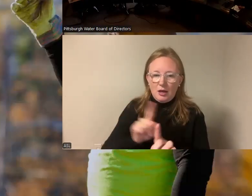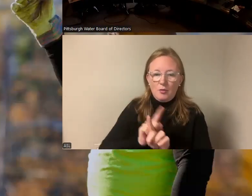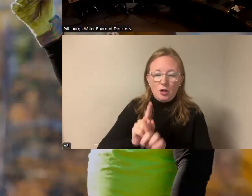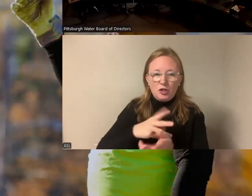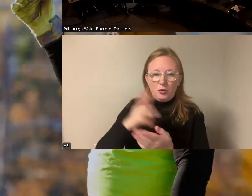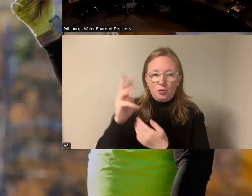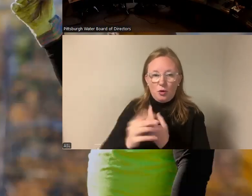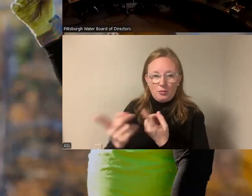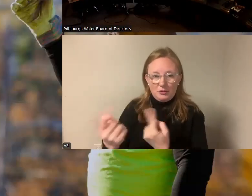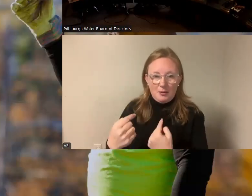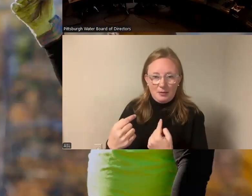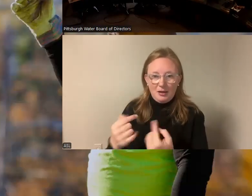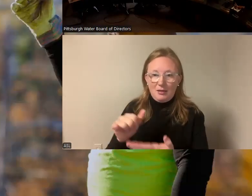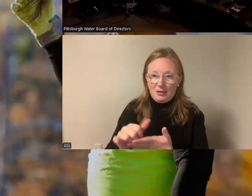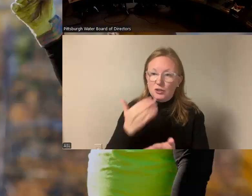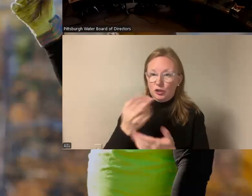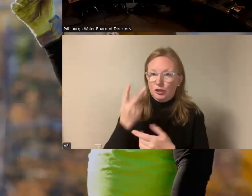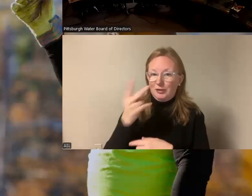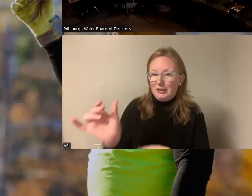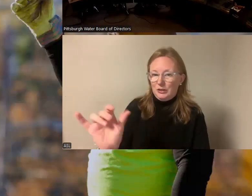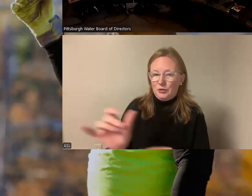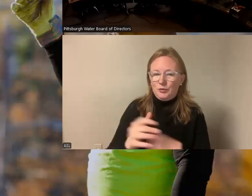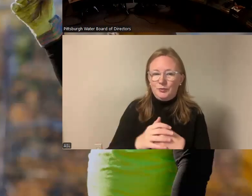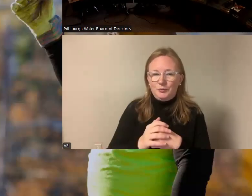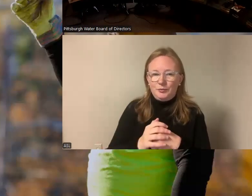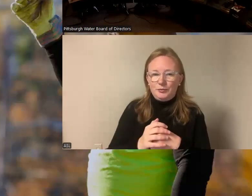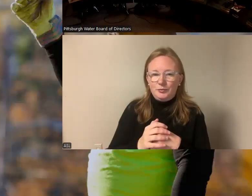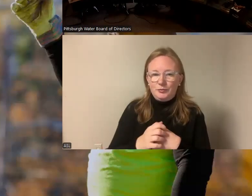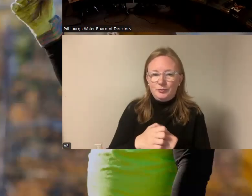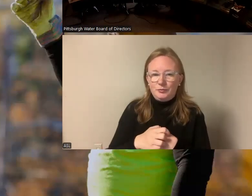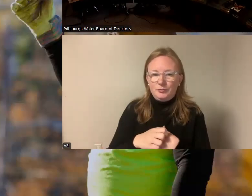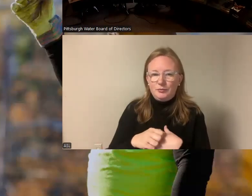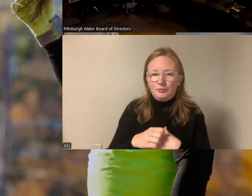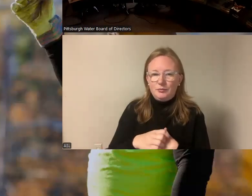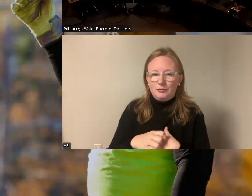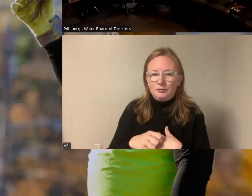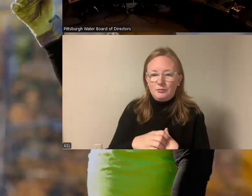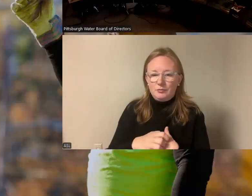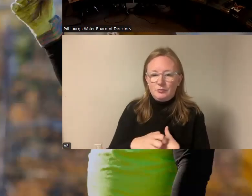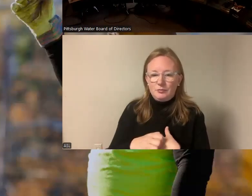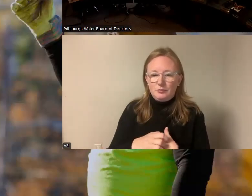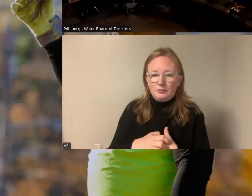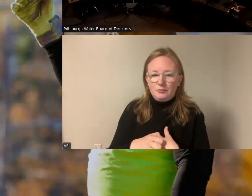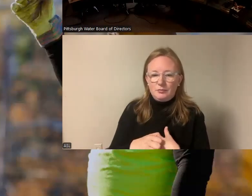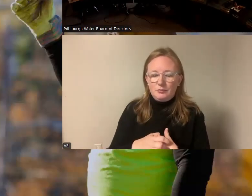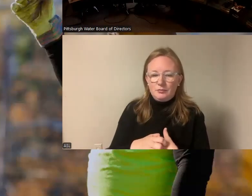to fruition. We've been talking about that for a long time. So, you know, kudos on that.